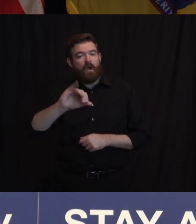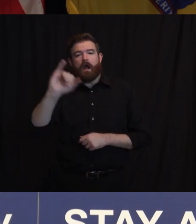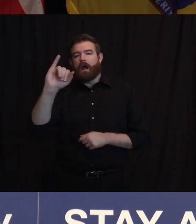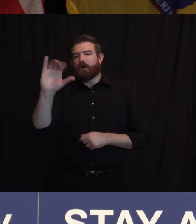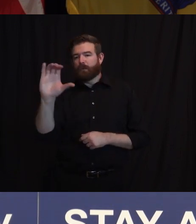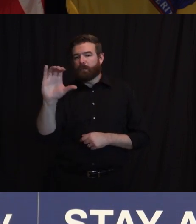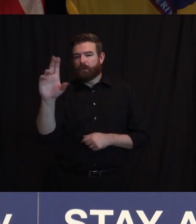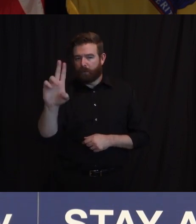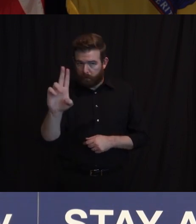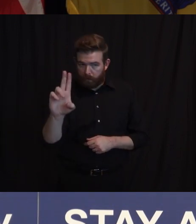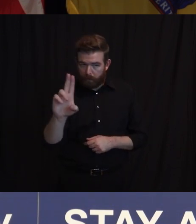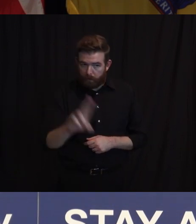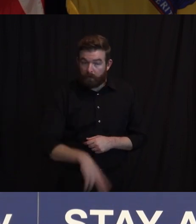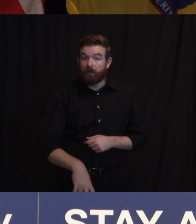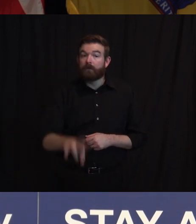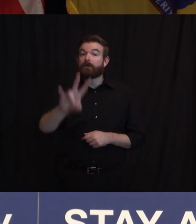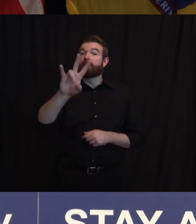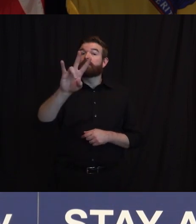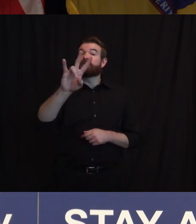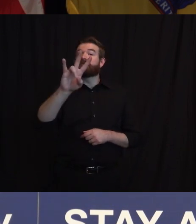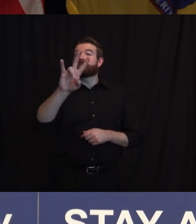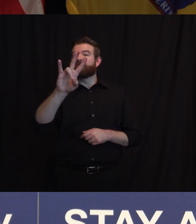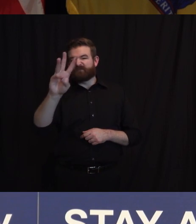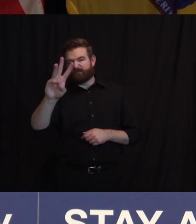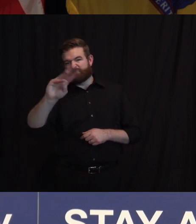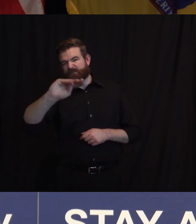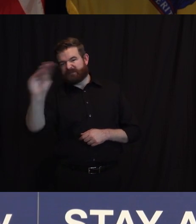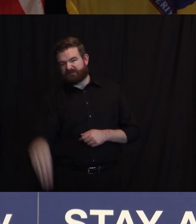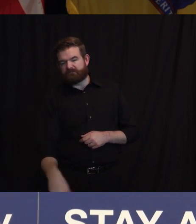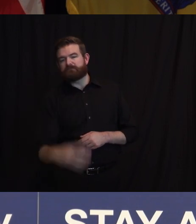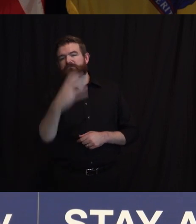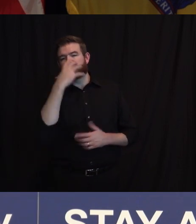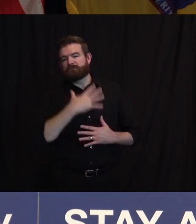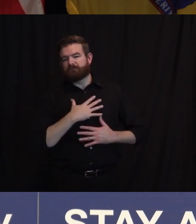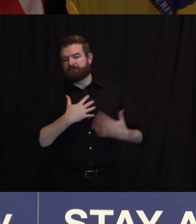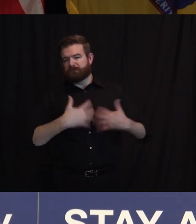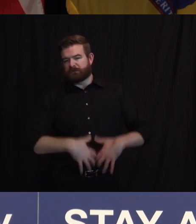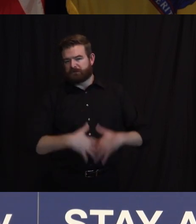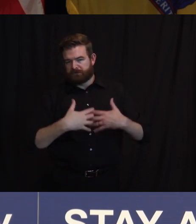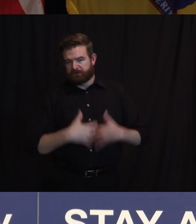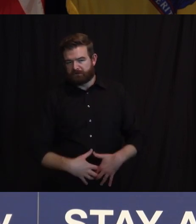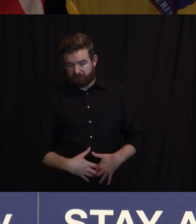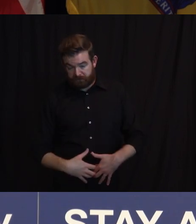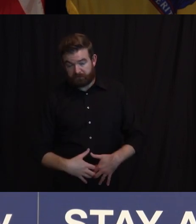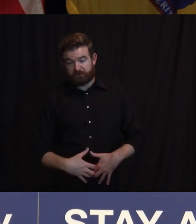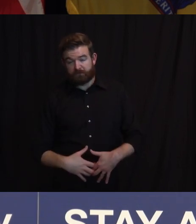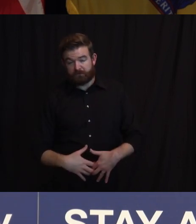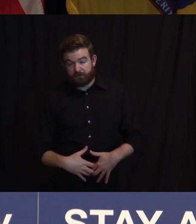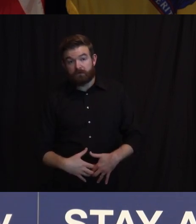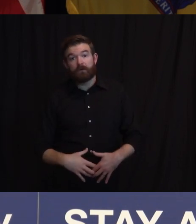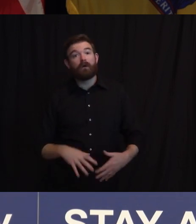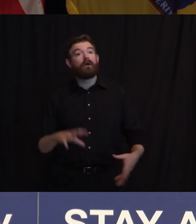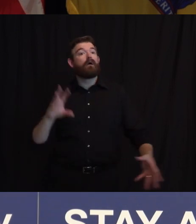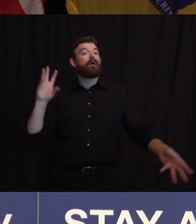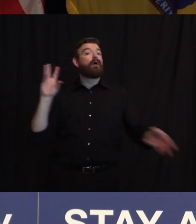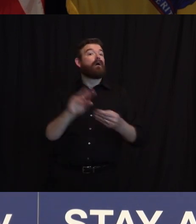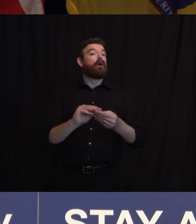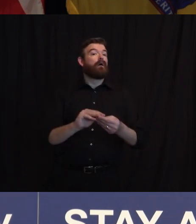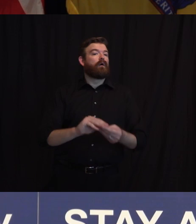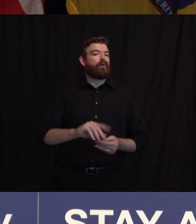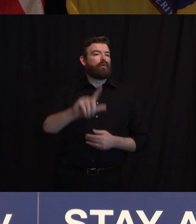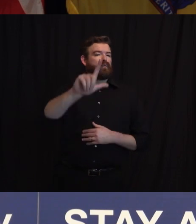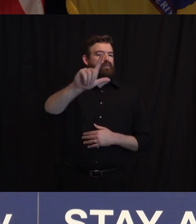and 76% of them on ventilators. There are a total of 26 cases of